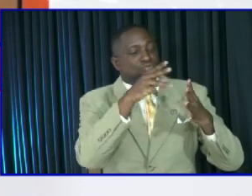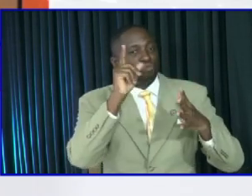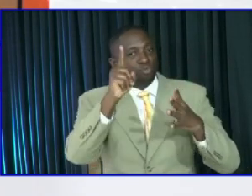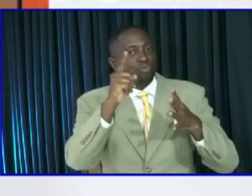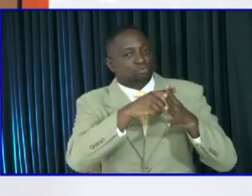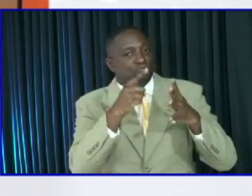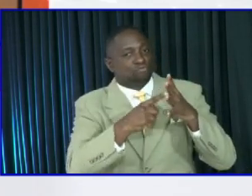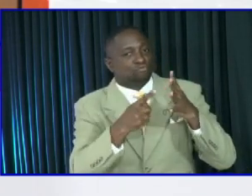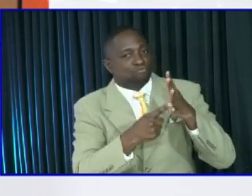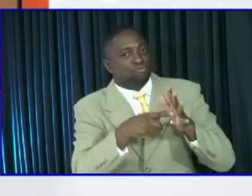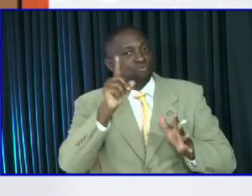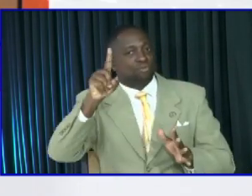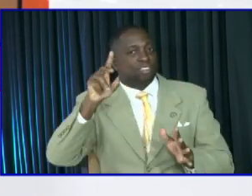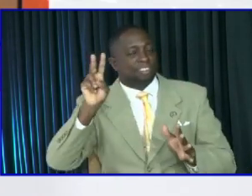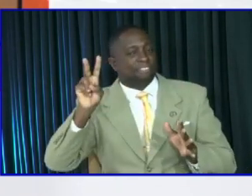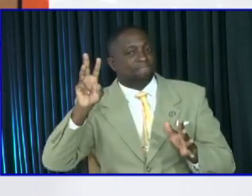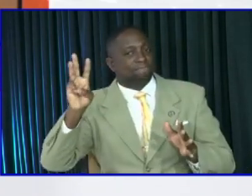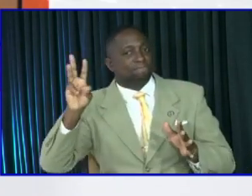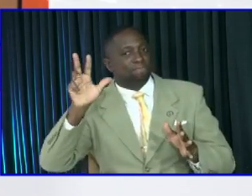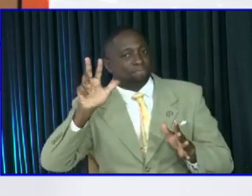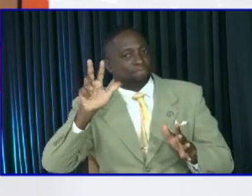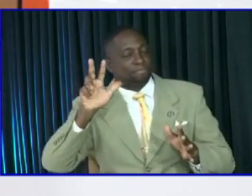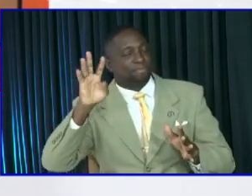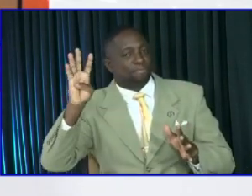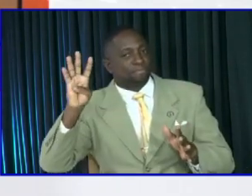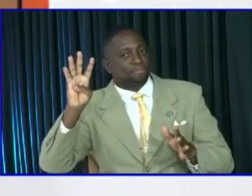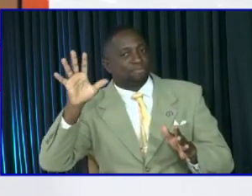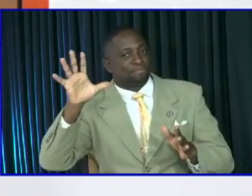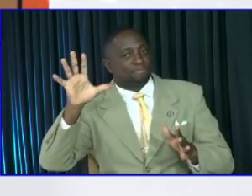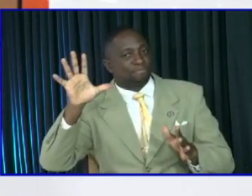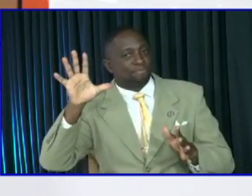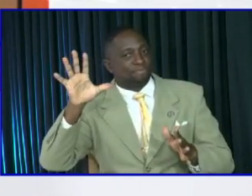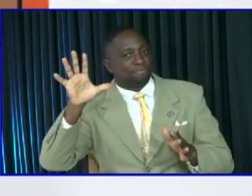Coombs, Volrick Higgs, Keron Russell,